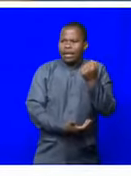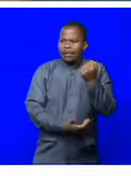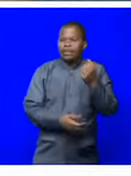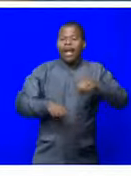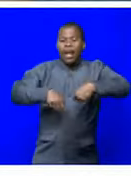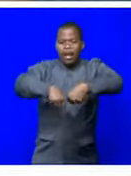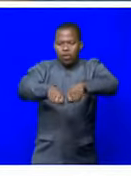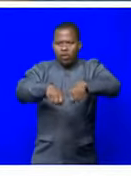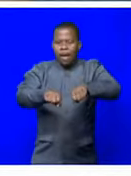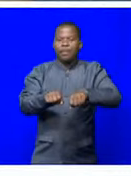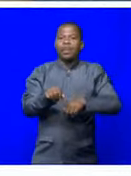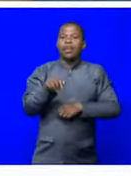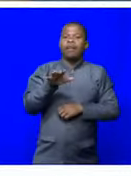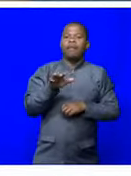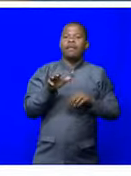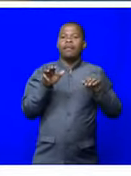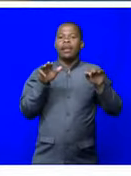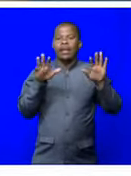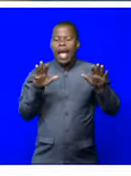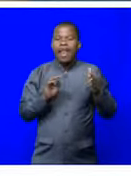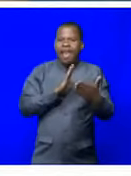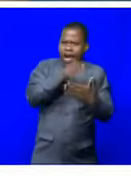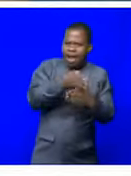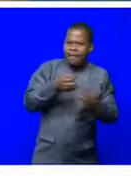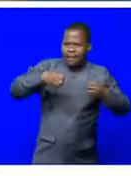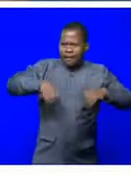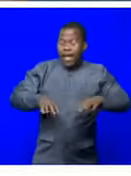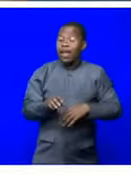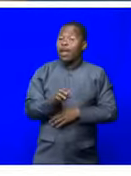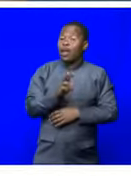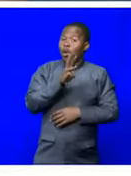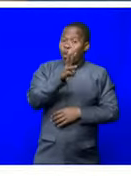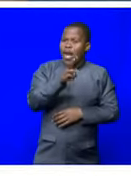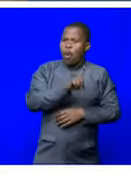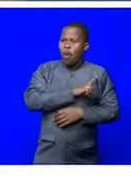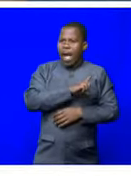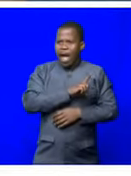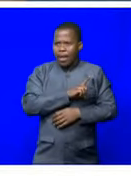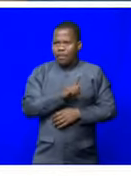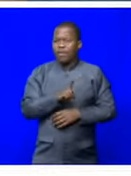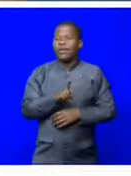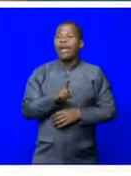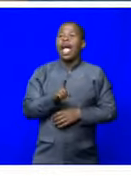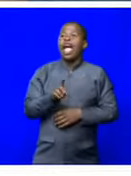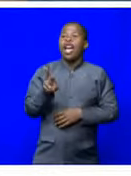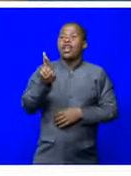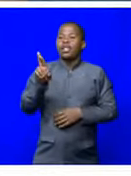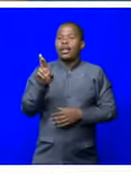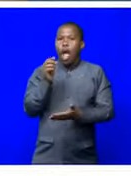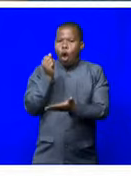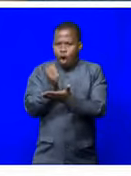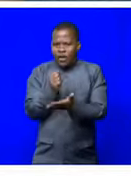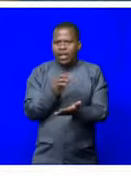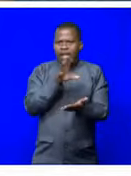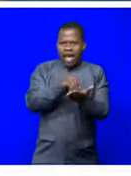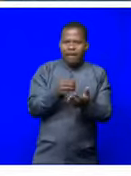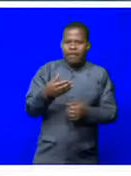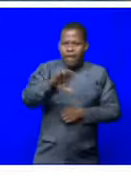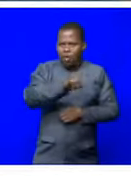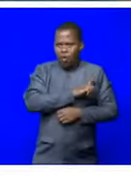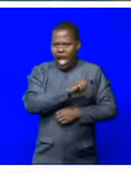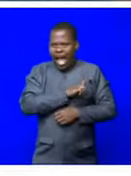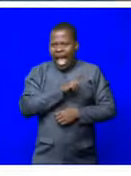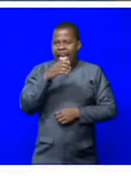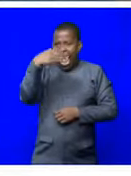dong 59 ngoba ngetulu kwaloko sigadzeke ukuthi bese sibana nako lesithi ngema regional offices sitokhona lokuthi le